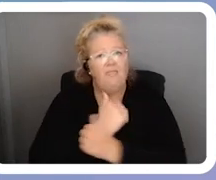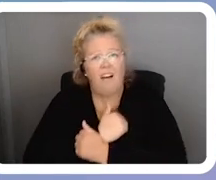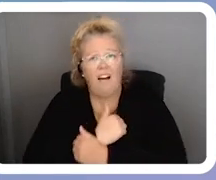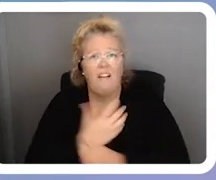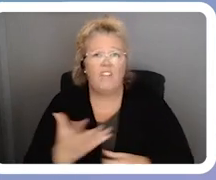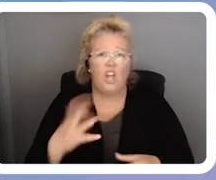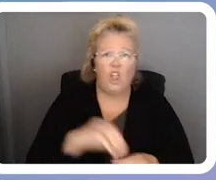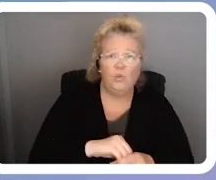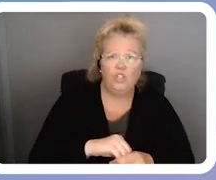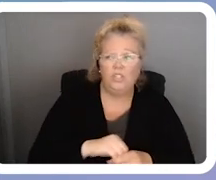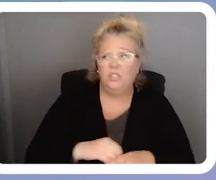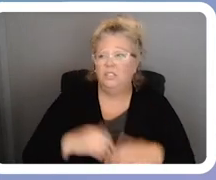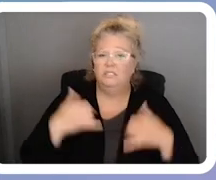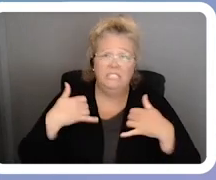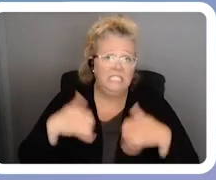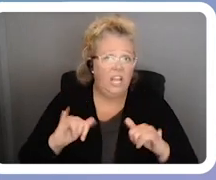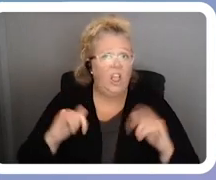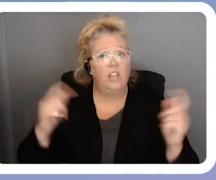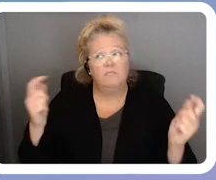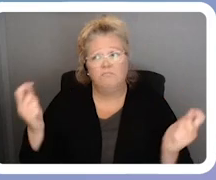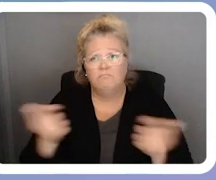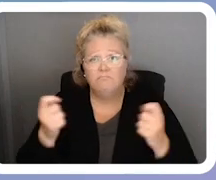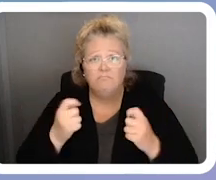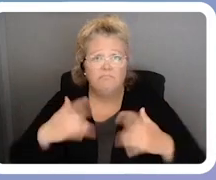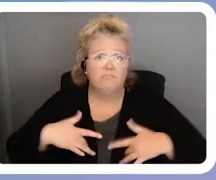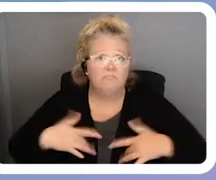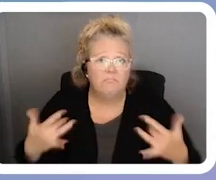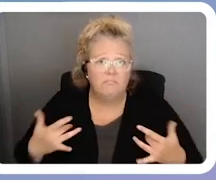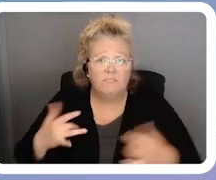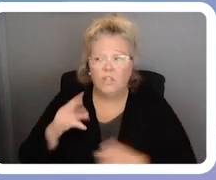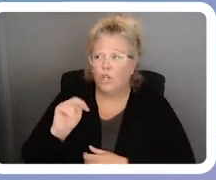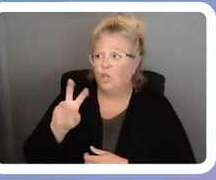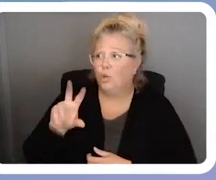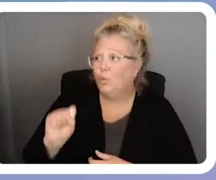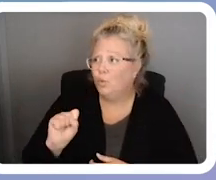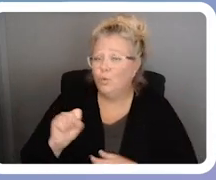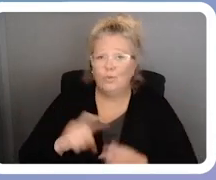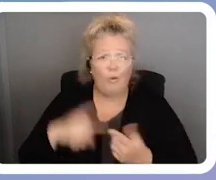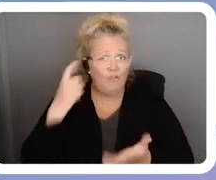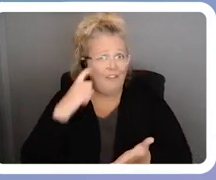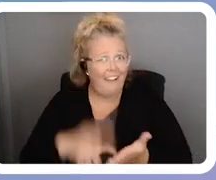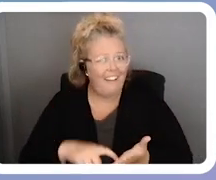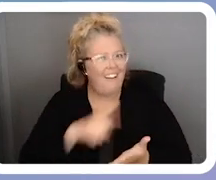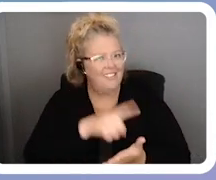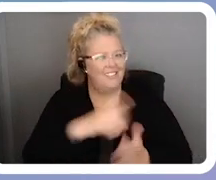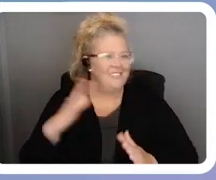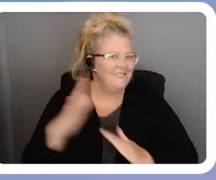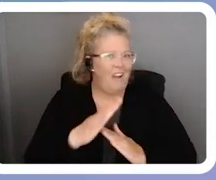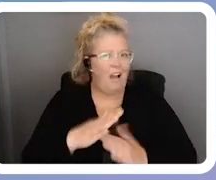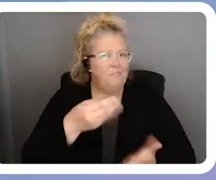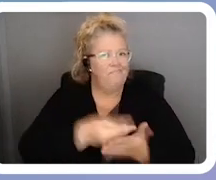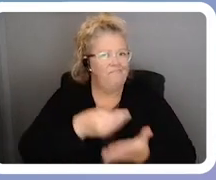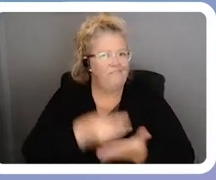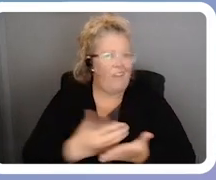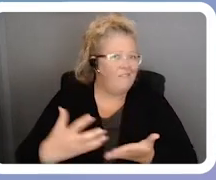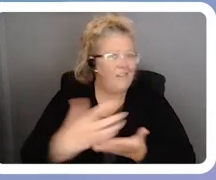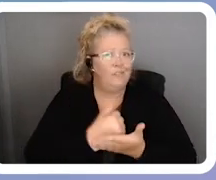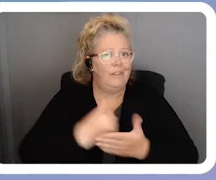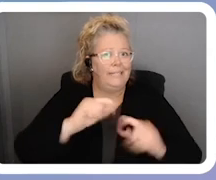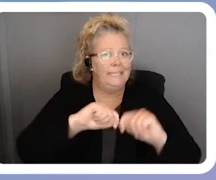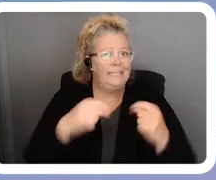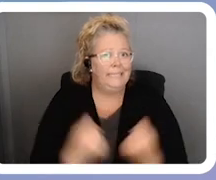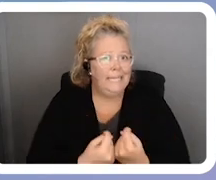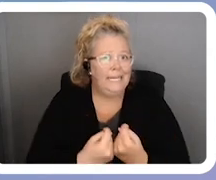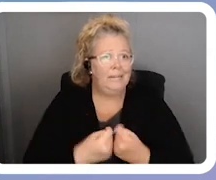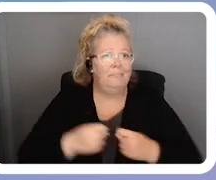were organizing community celebrations, hosting the Spread the Word inclusion news segment, or being recognized as the top fundraising team. The